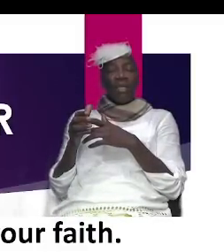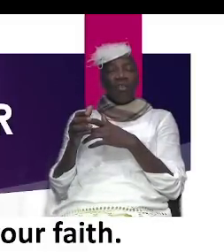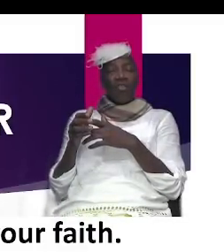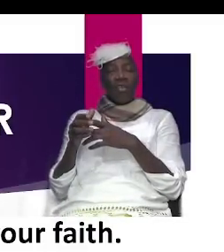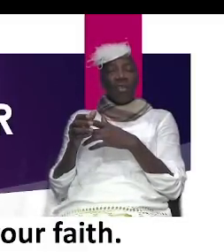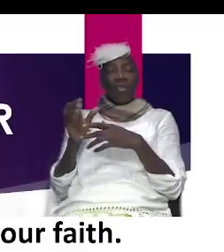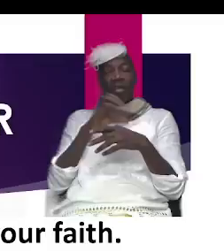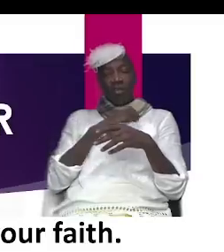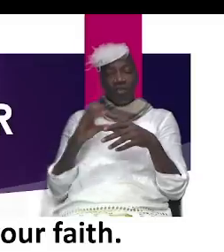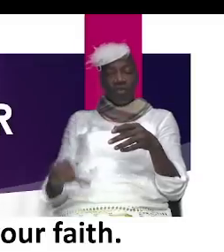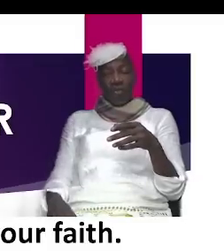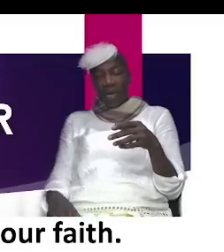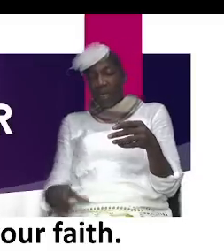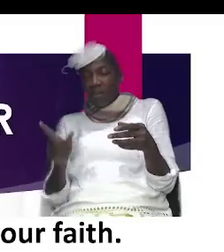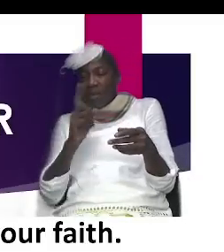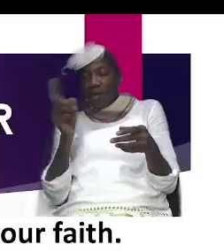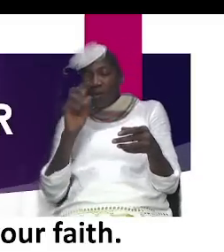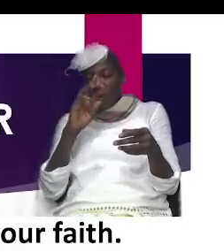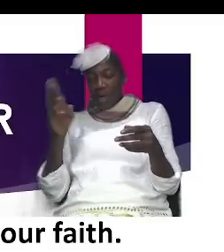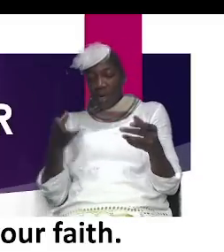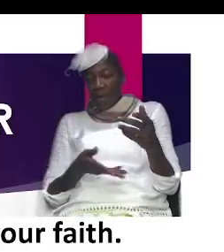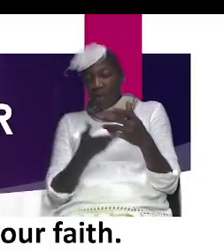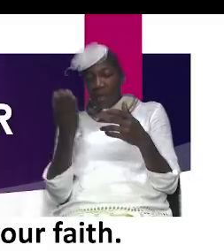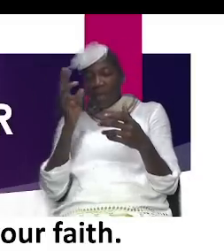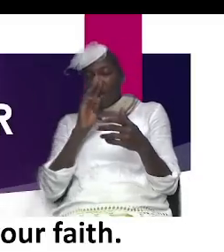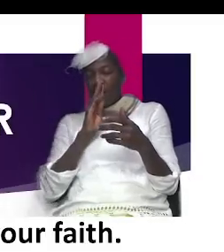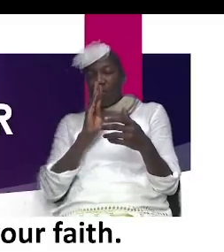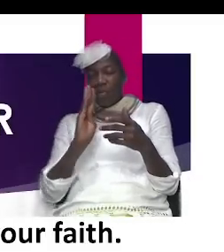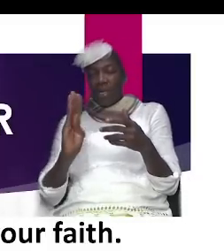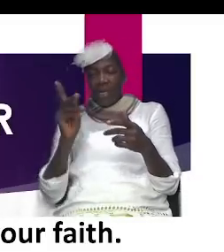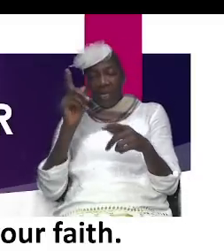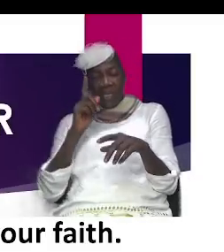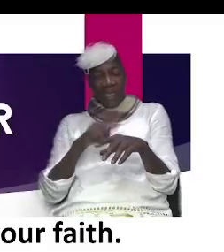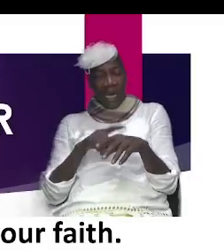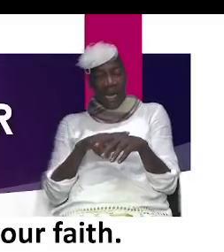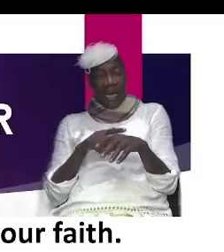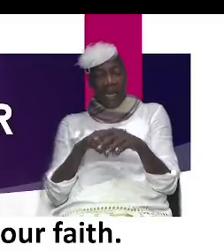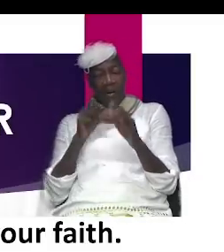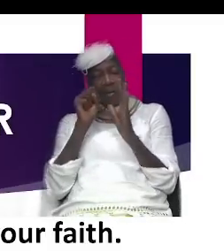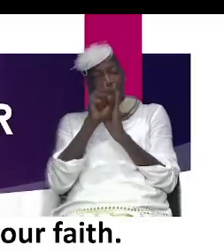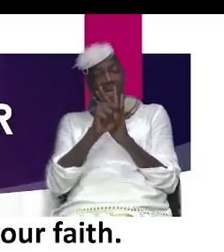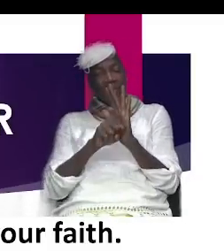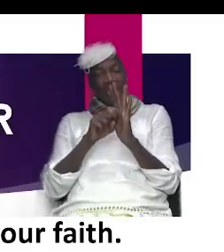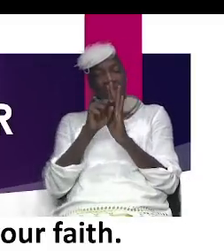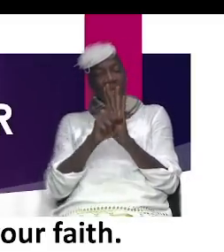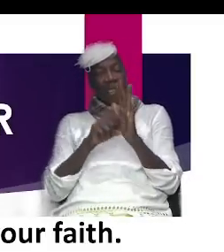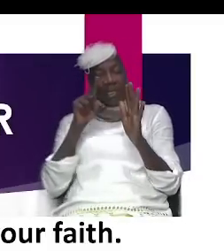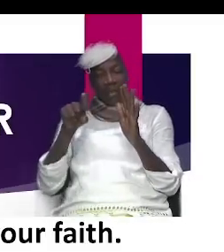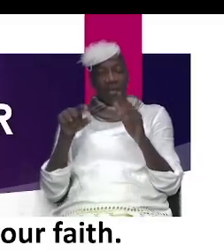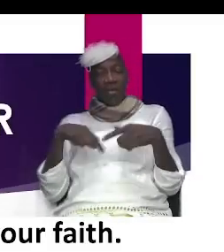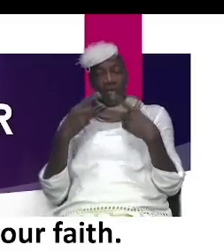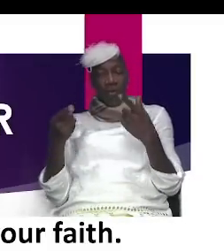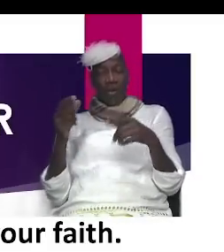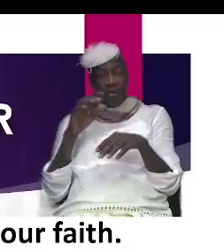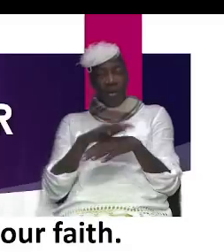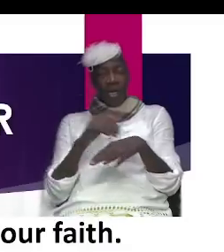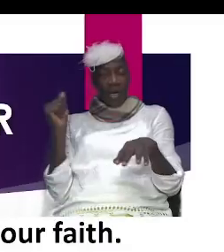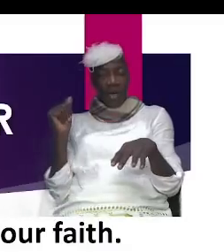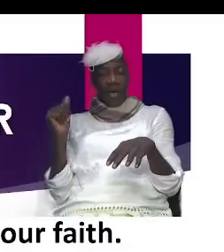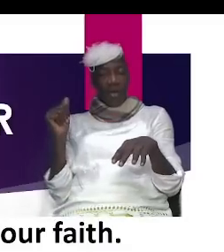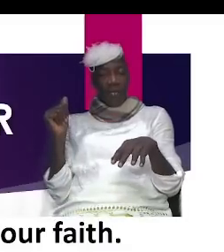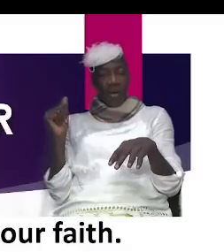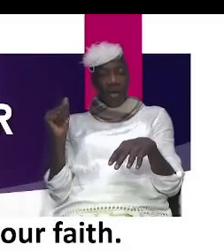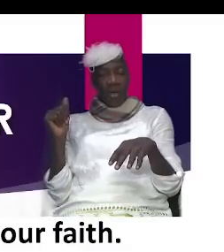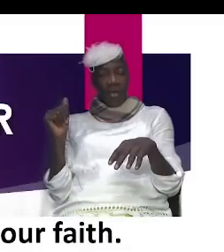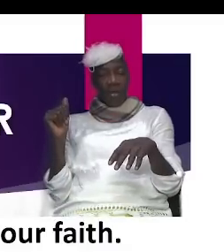you are, there will be a time, there will be a season when you are going to be called upon